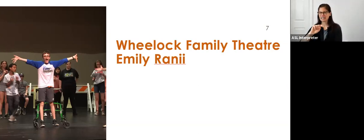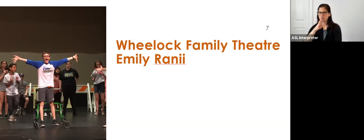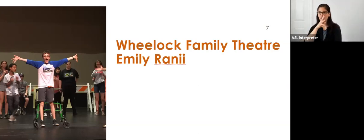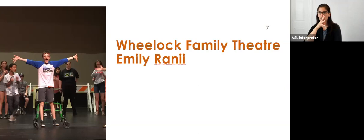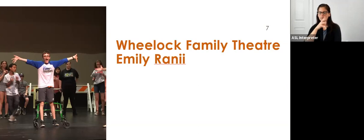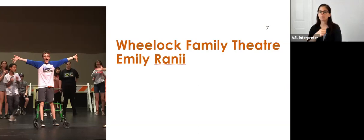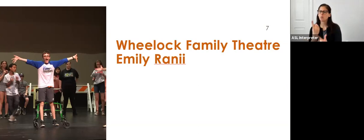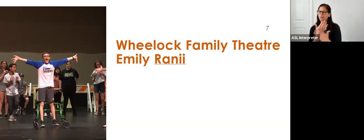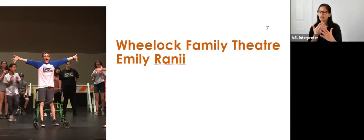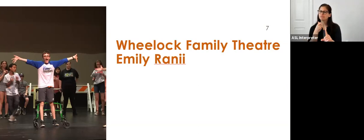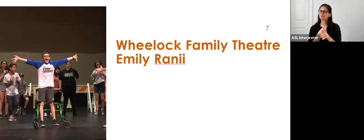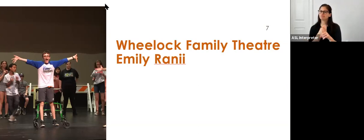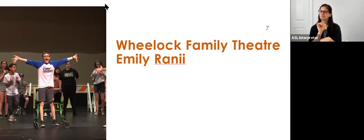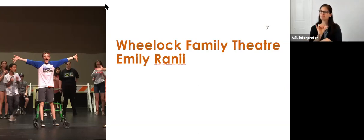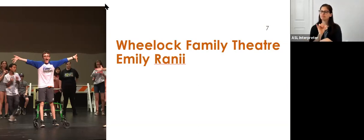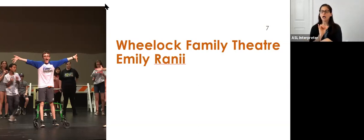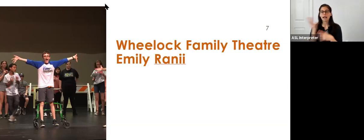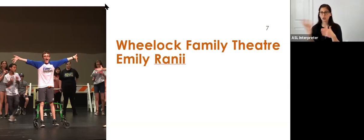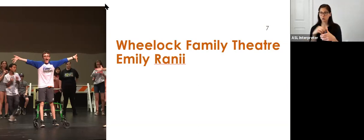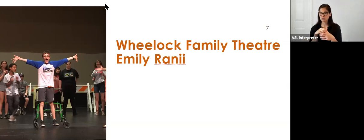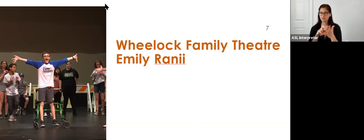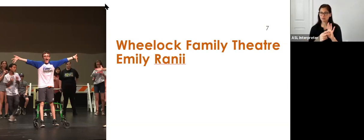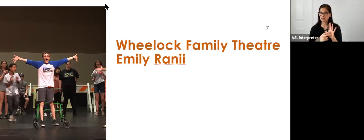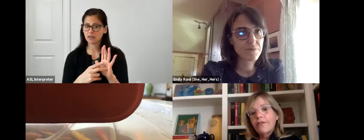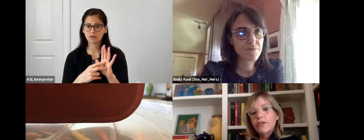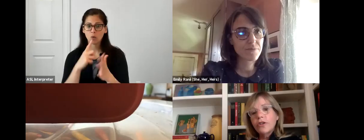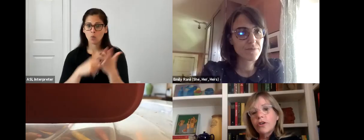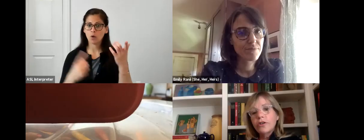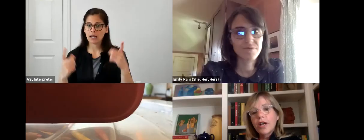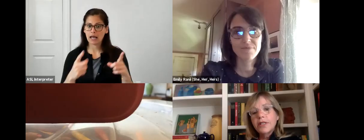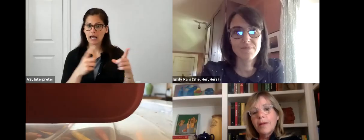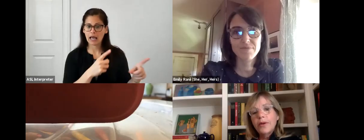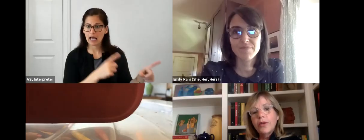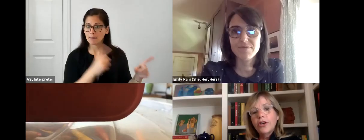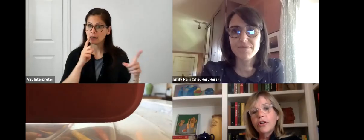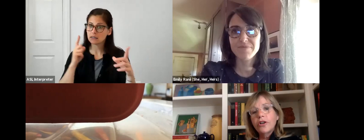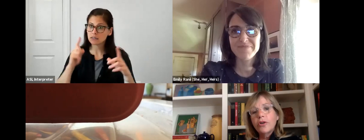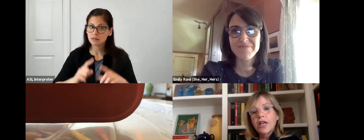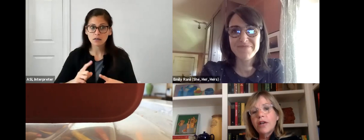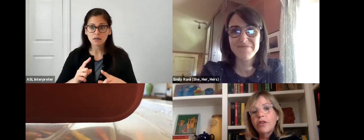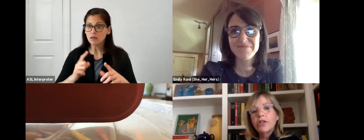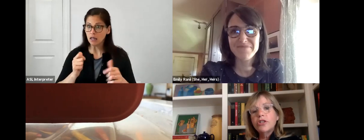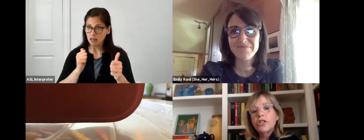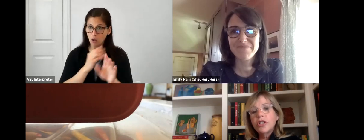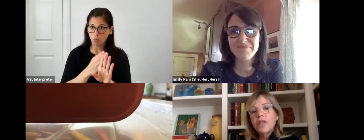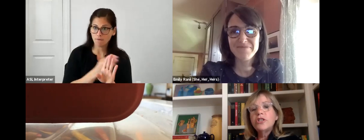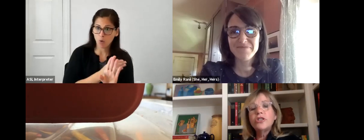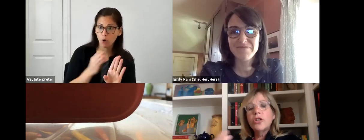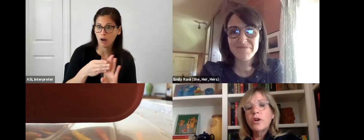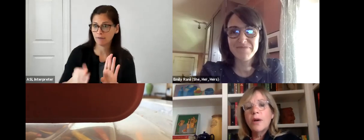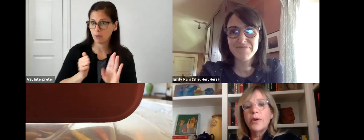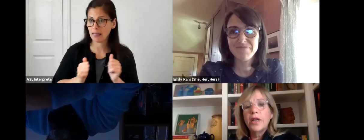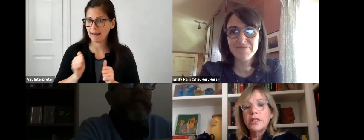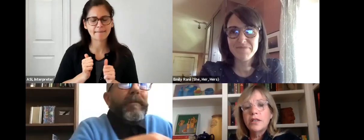to me is that inclusivity is not just about what happens after the curtain comes up and when the curtain goes down. This is